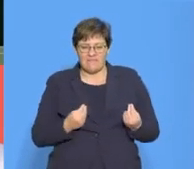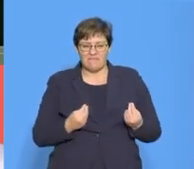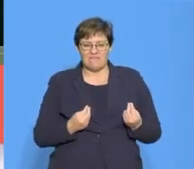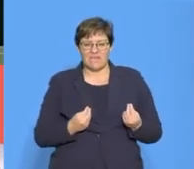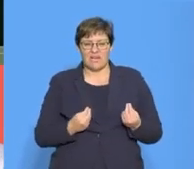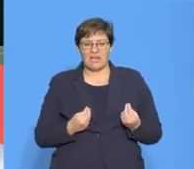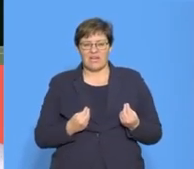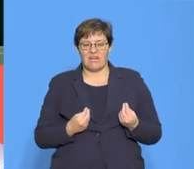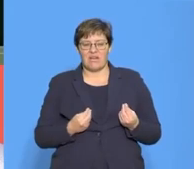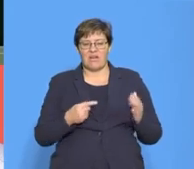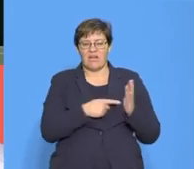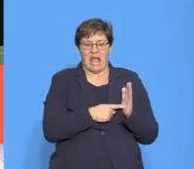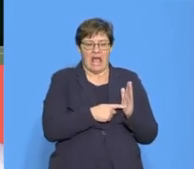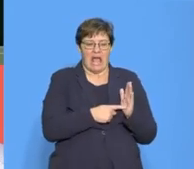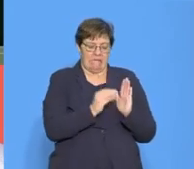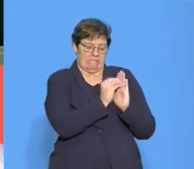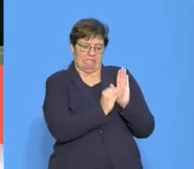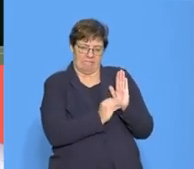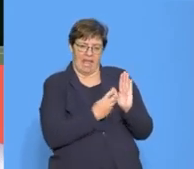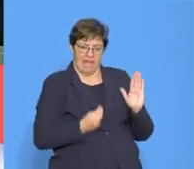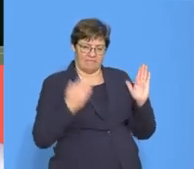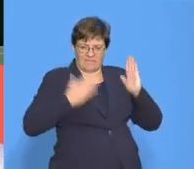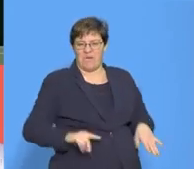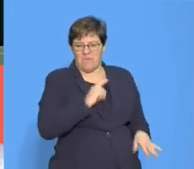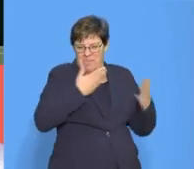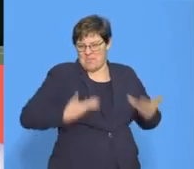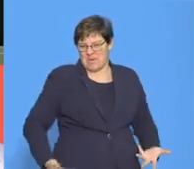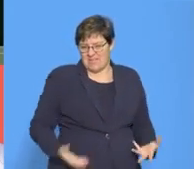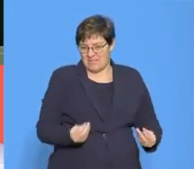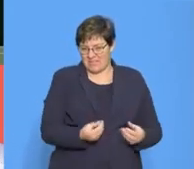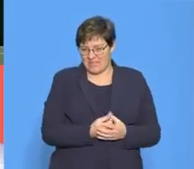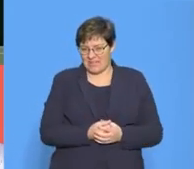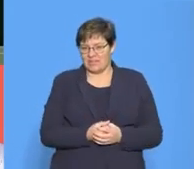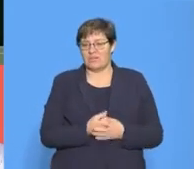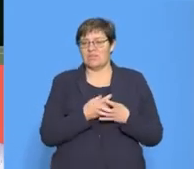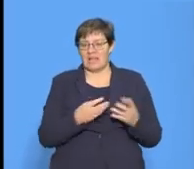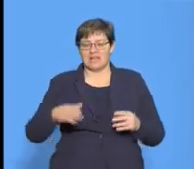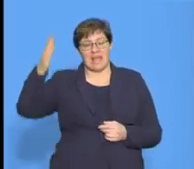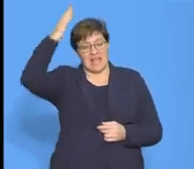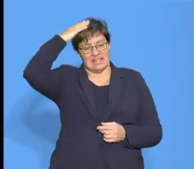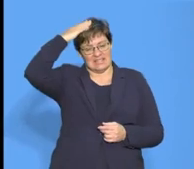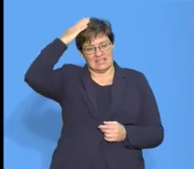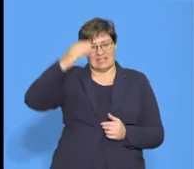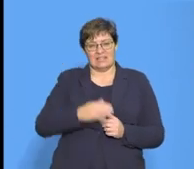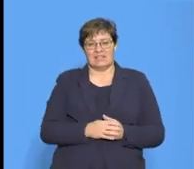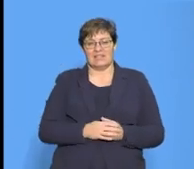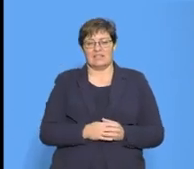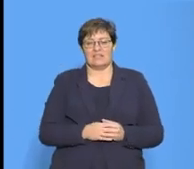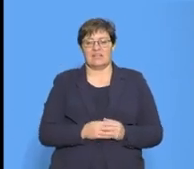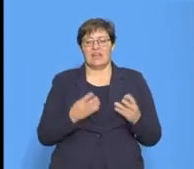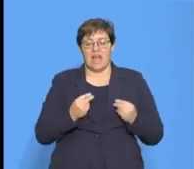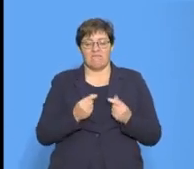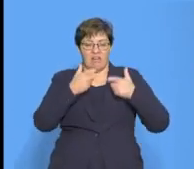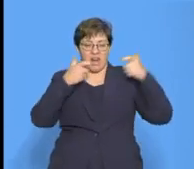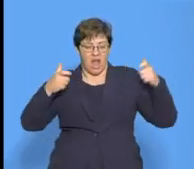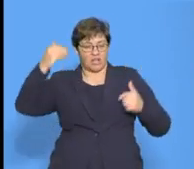you actually have kind of your crib notes with you. All right, so we'll start at the top, and we have a look here at the head. And what